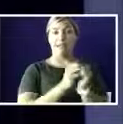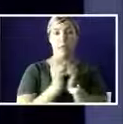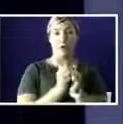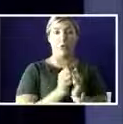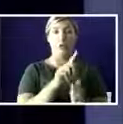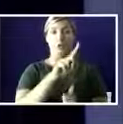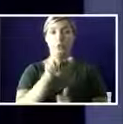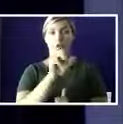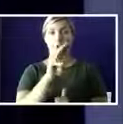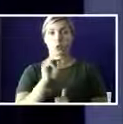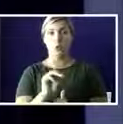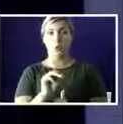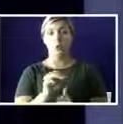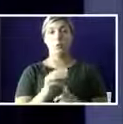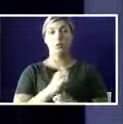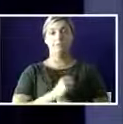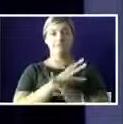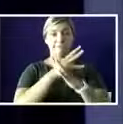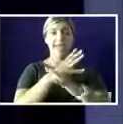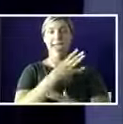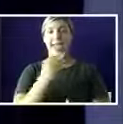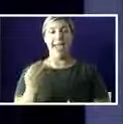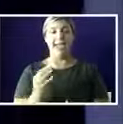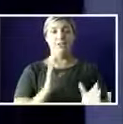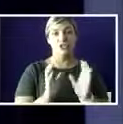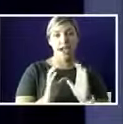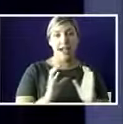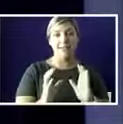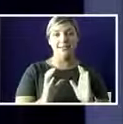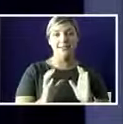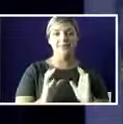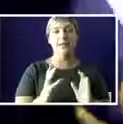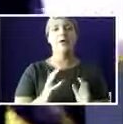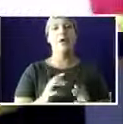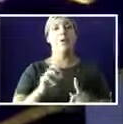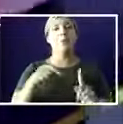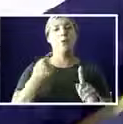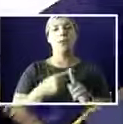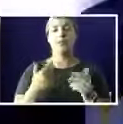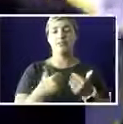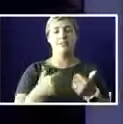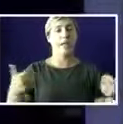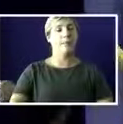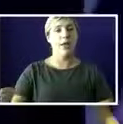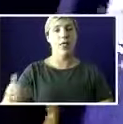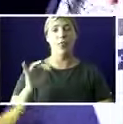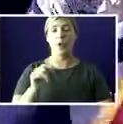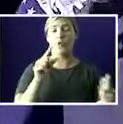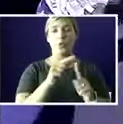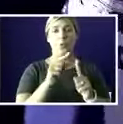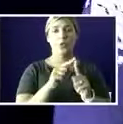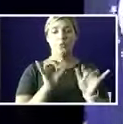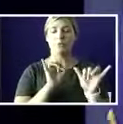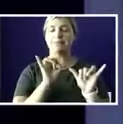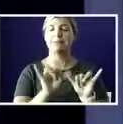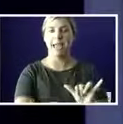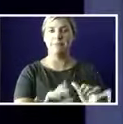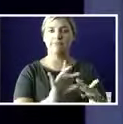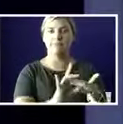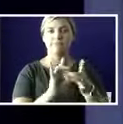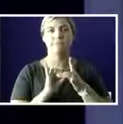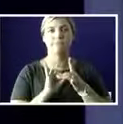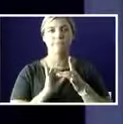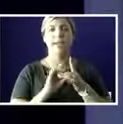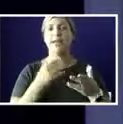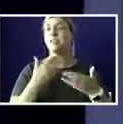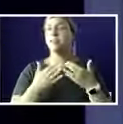And even when we all go our separate ways, those two words should not leave us. Regardless of where we end up in life, we